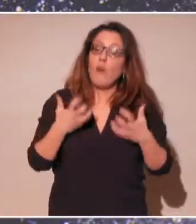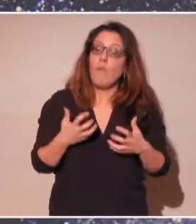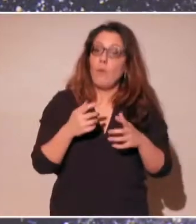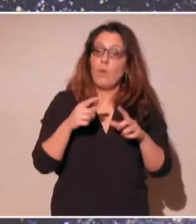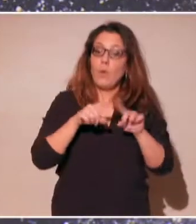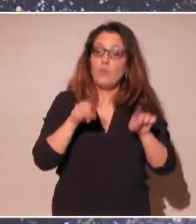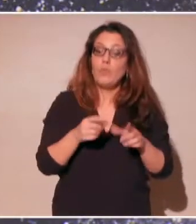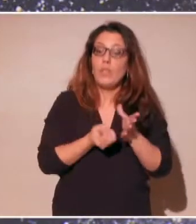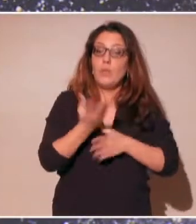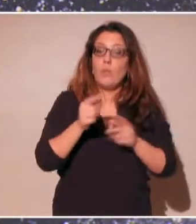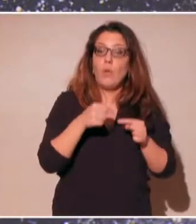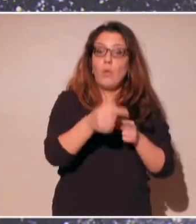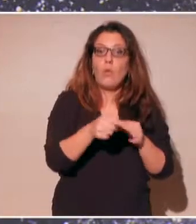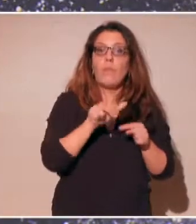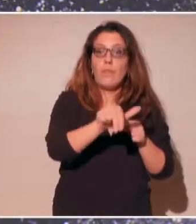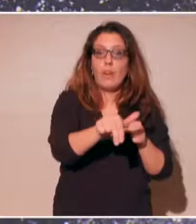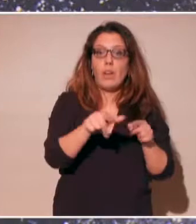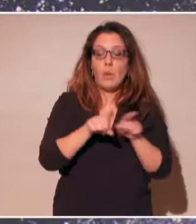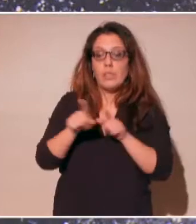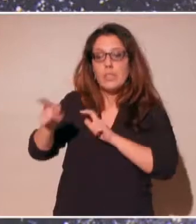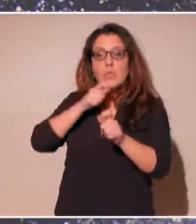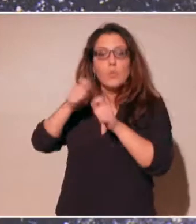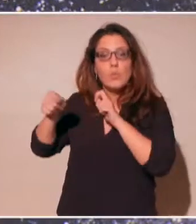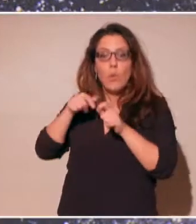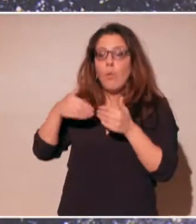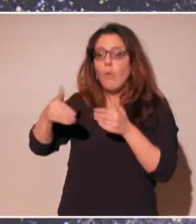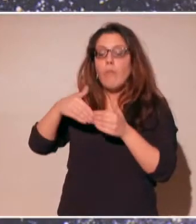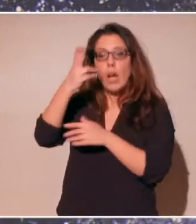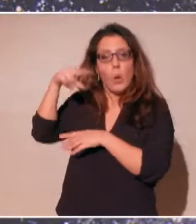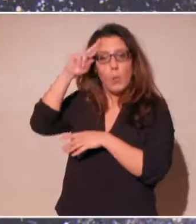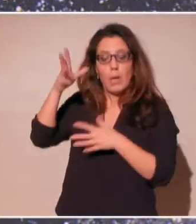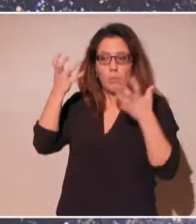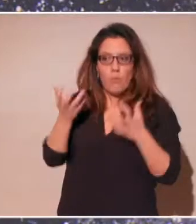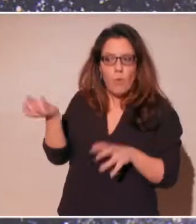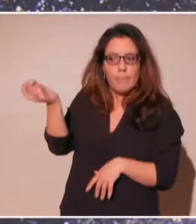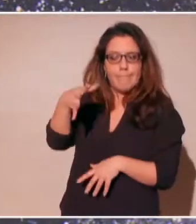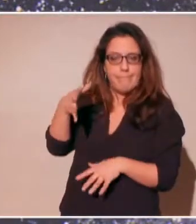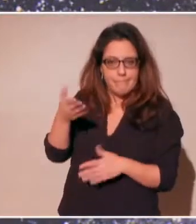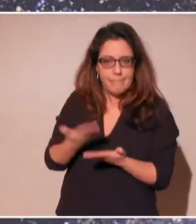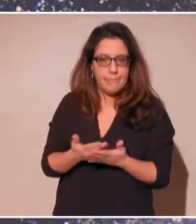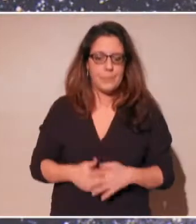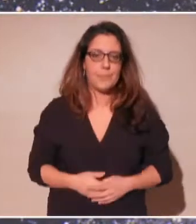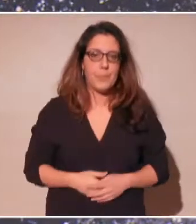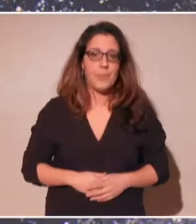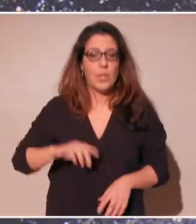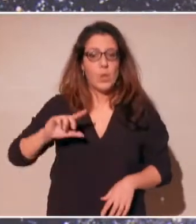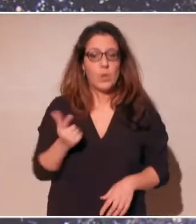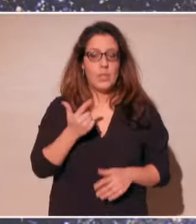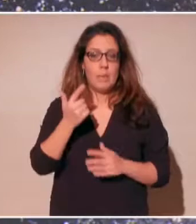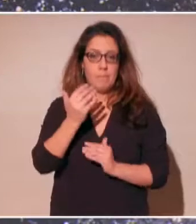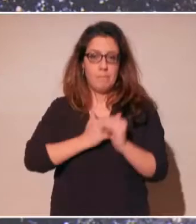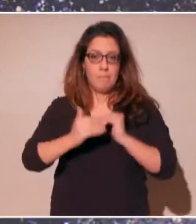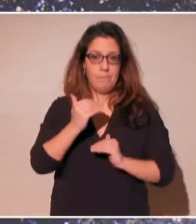we will be able to go very far. And in our next budget and also the discussions we have in Europe, I would like this to be taken into consideration.